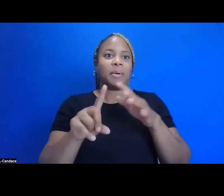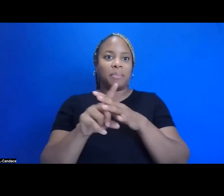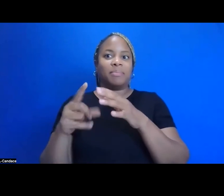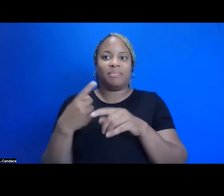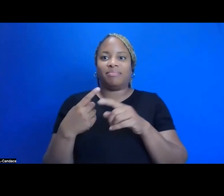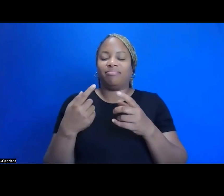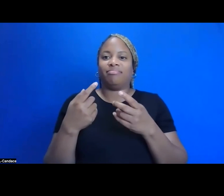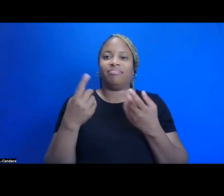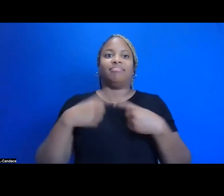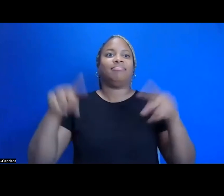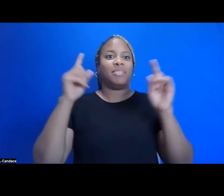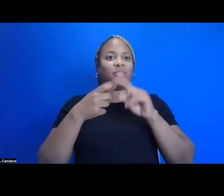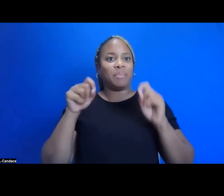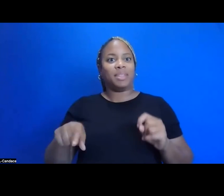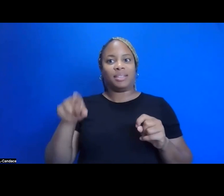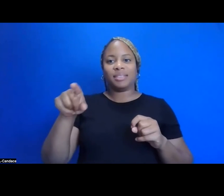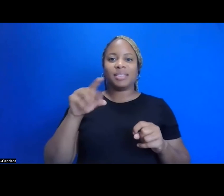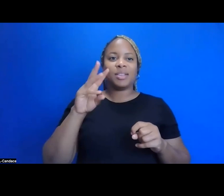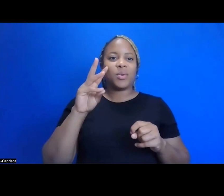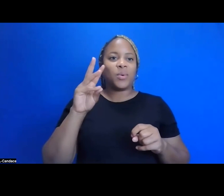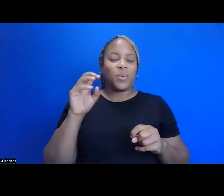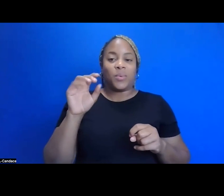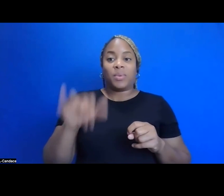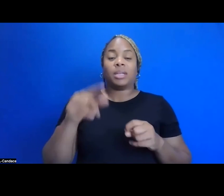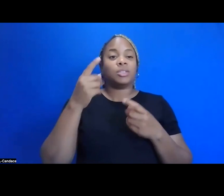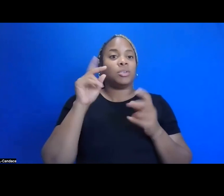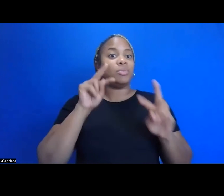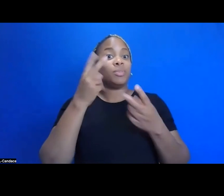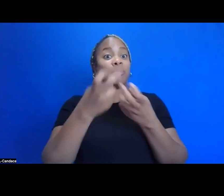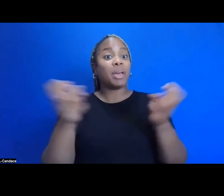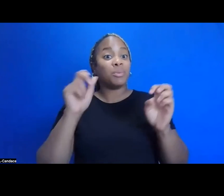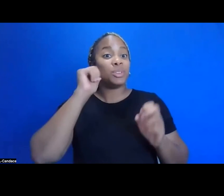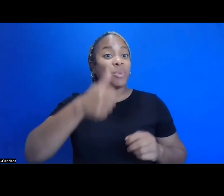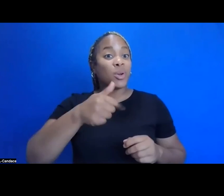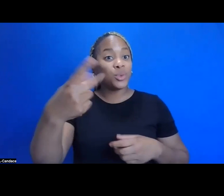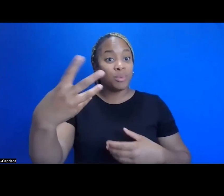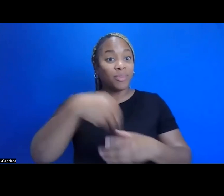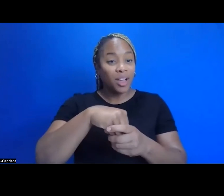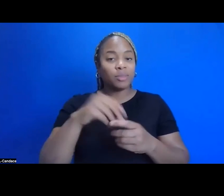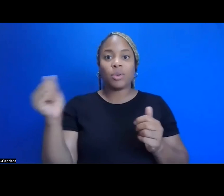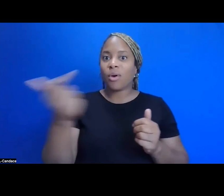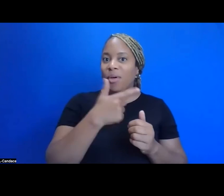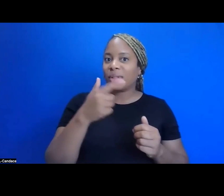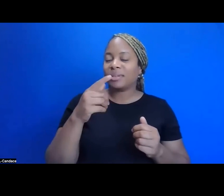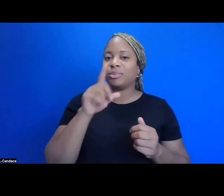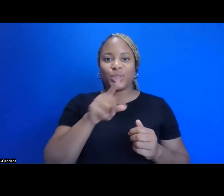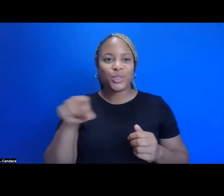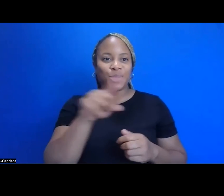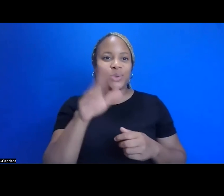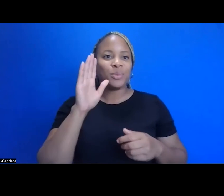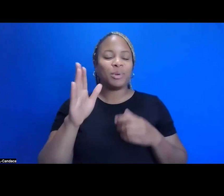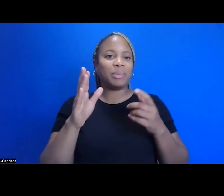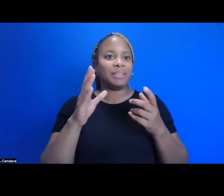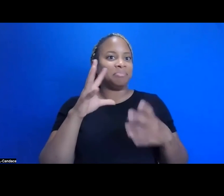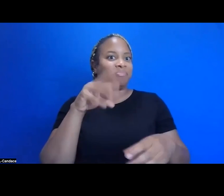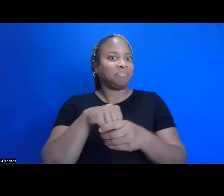of it. And once again, we look forward to the panel tomorrow that you'll be on. So everyone, I'm sure you'll be tuning